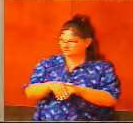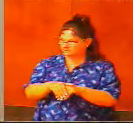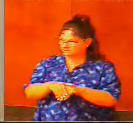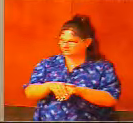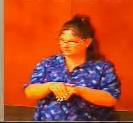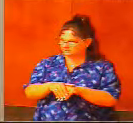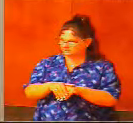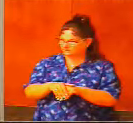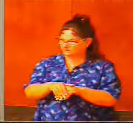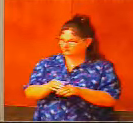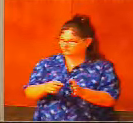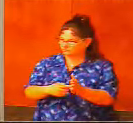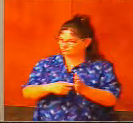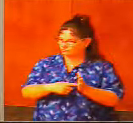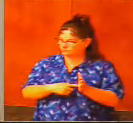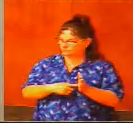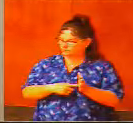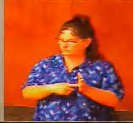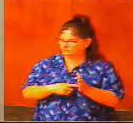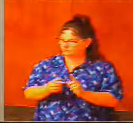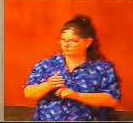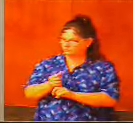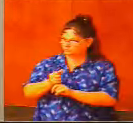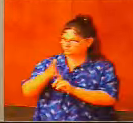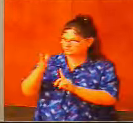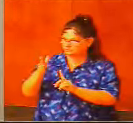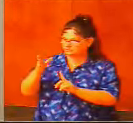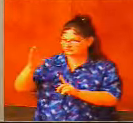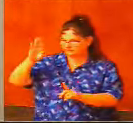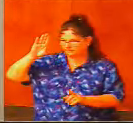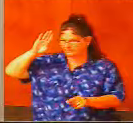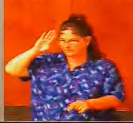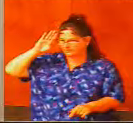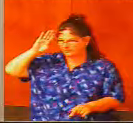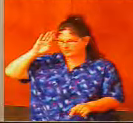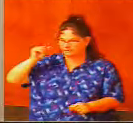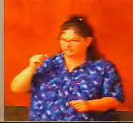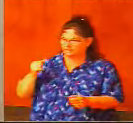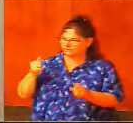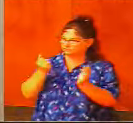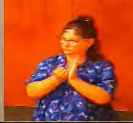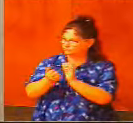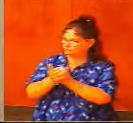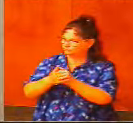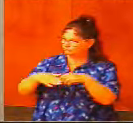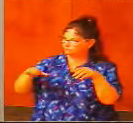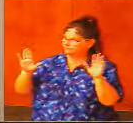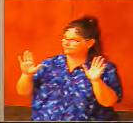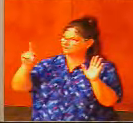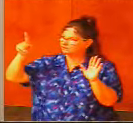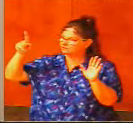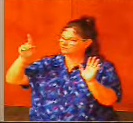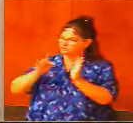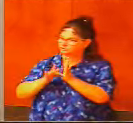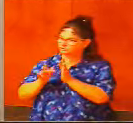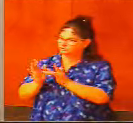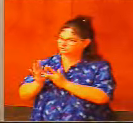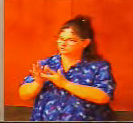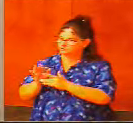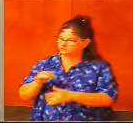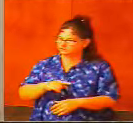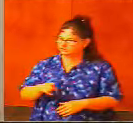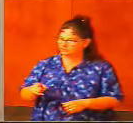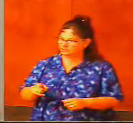In demanding the release of Barabbas and the crucifixion of Jesus, they